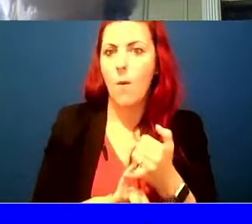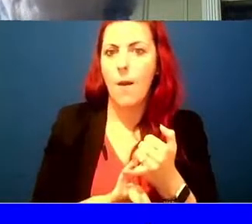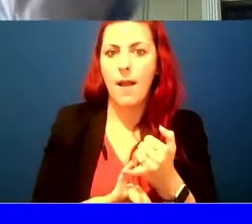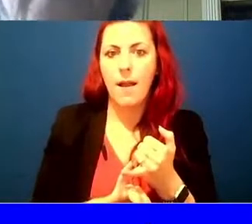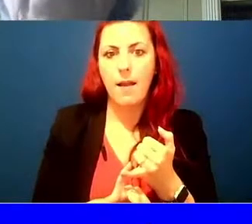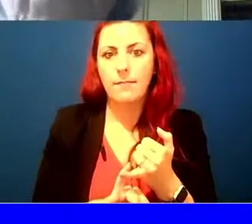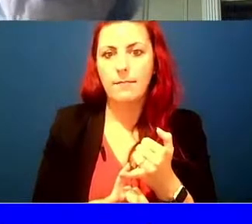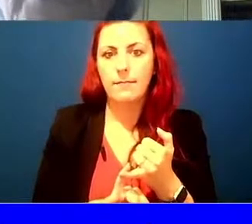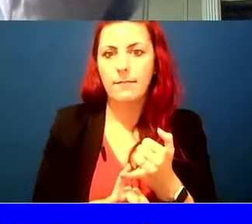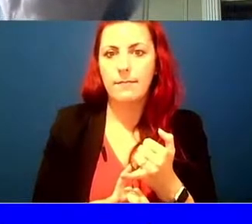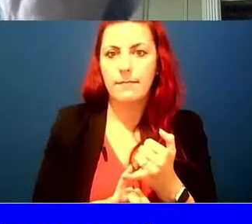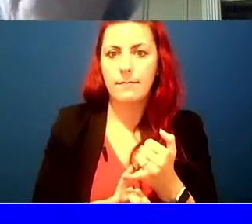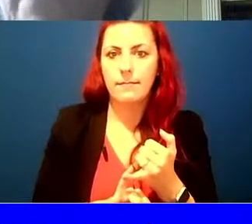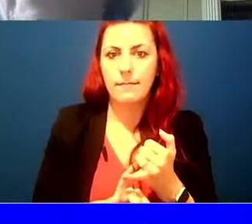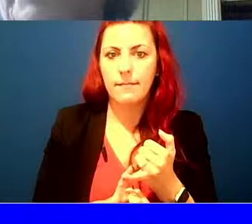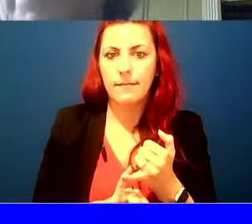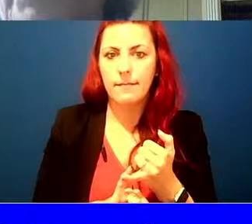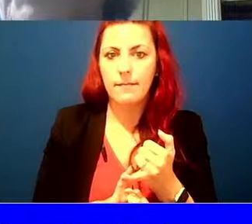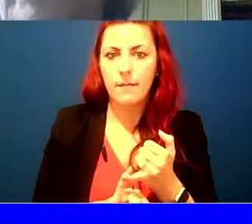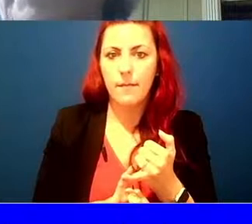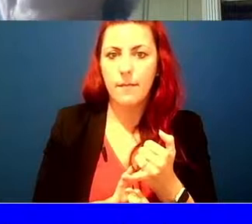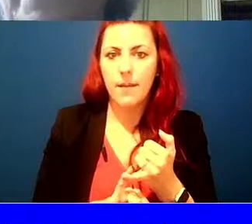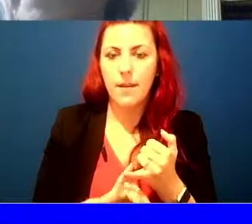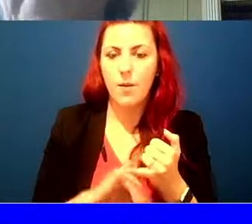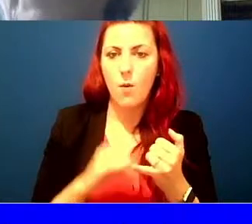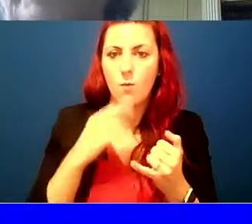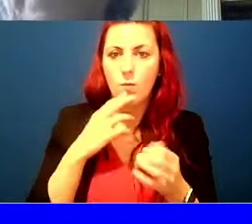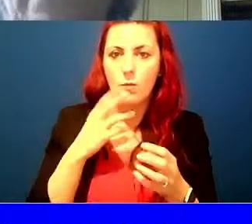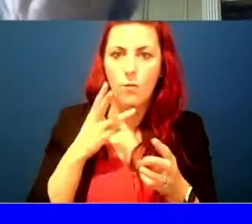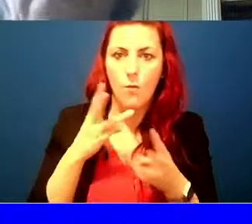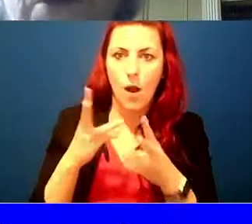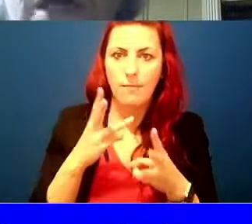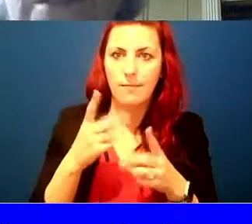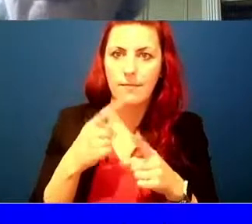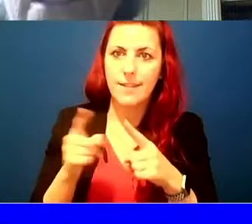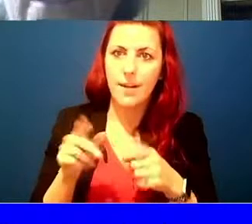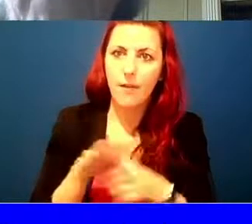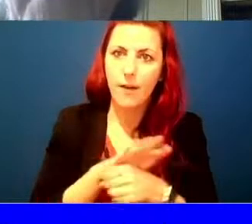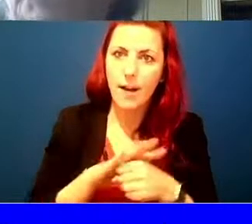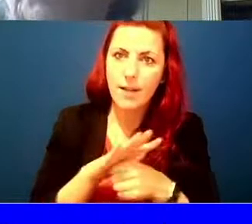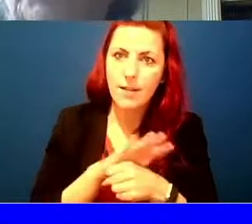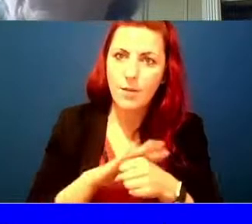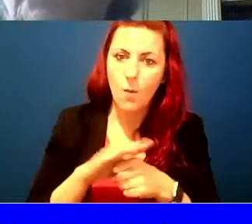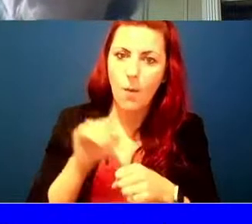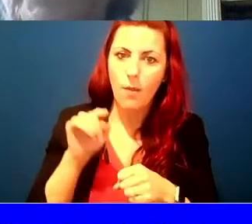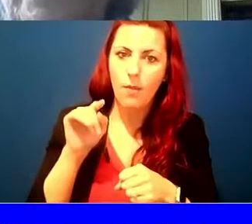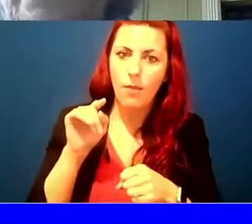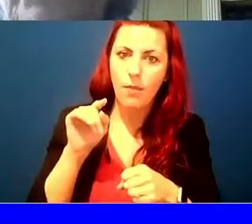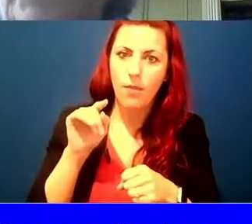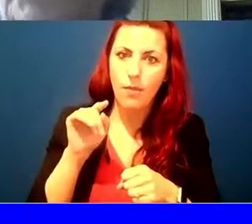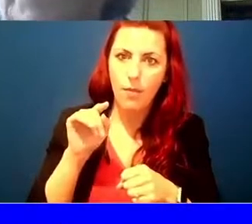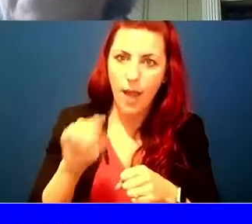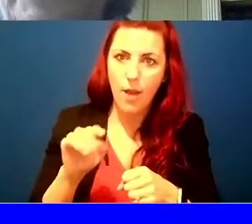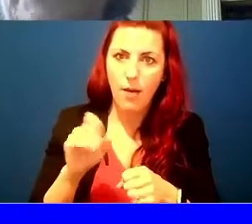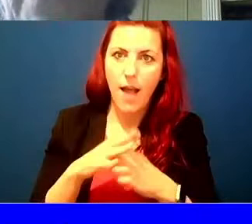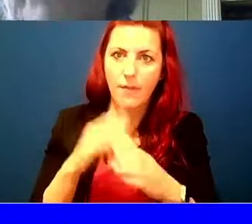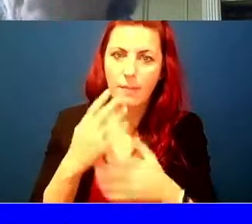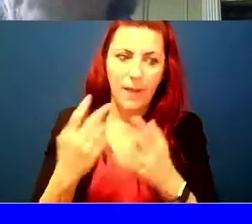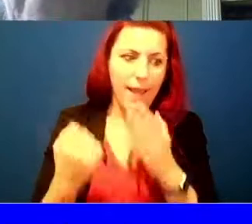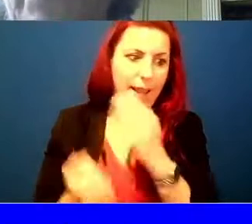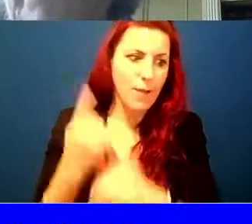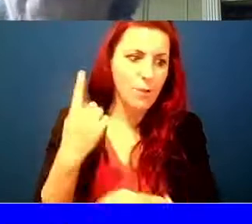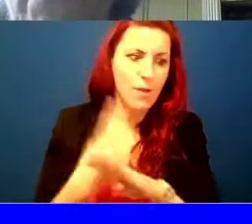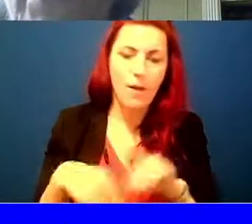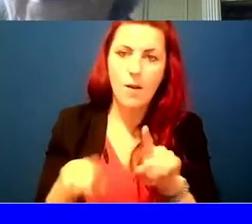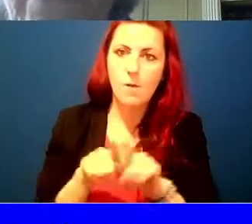working in collaboration to monitor, but I think actually our obligation under the convention is that we have